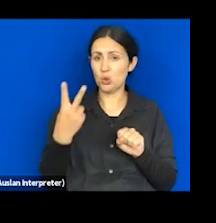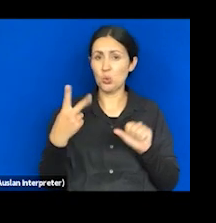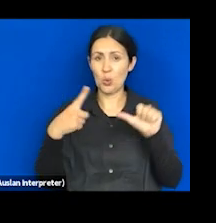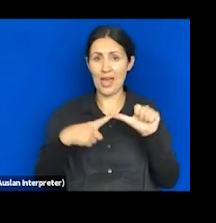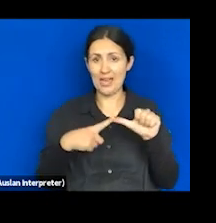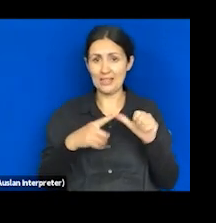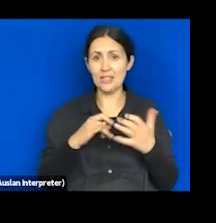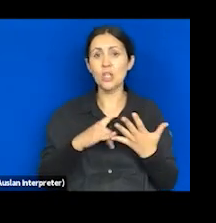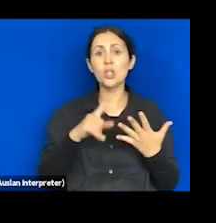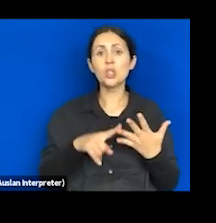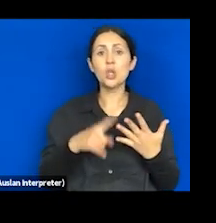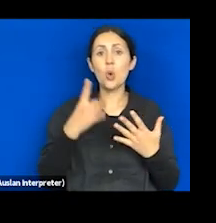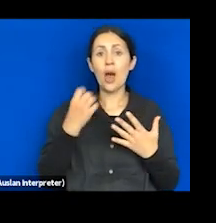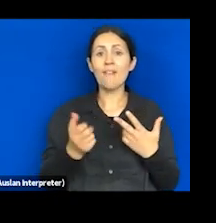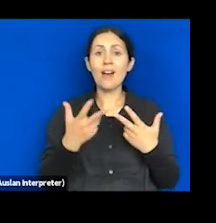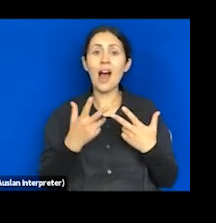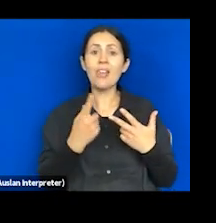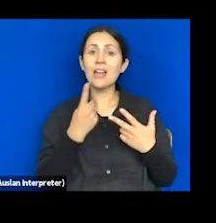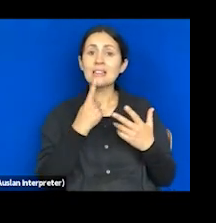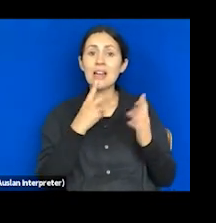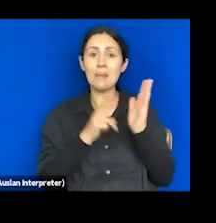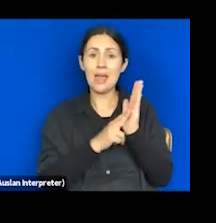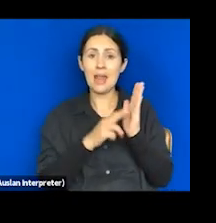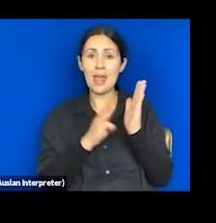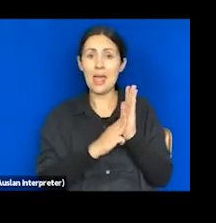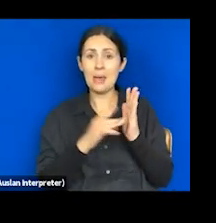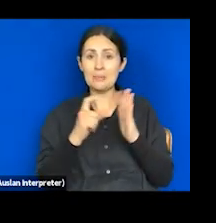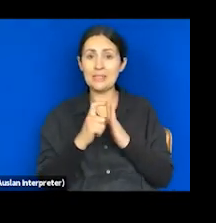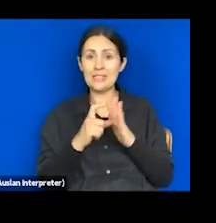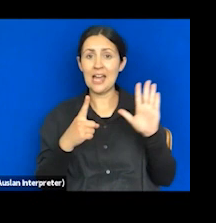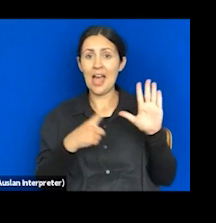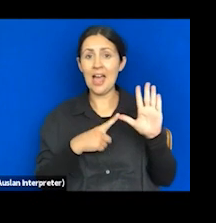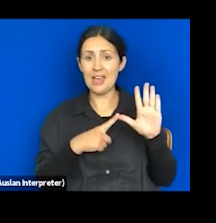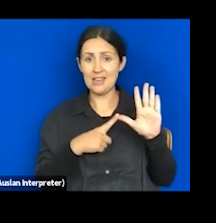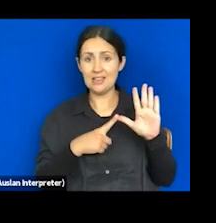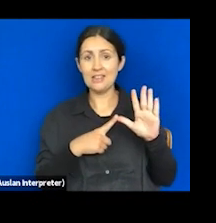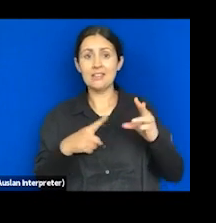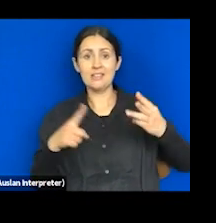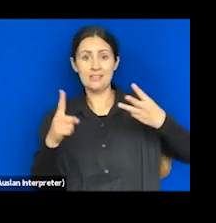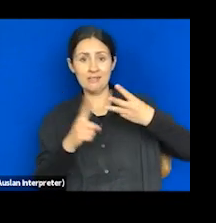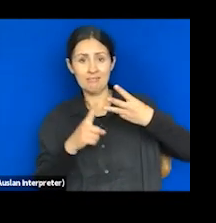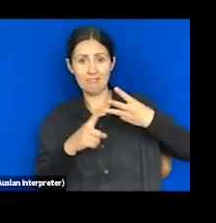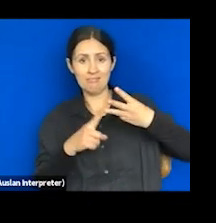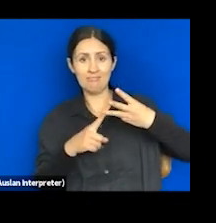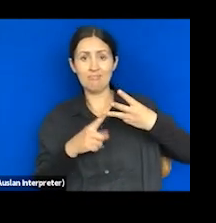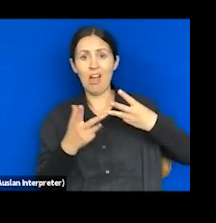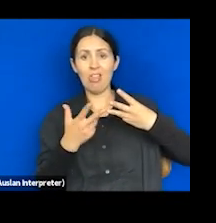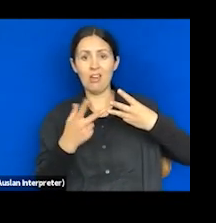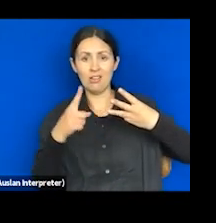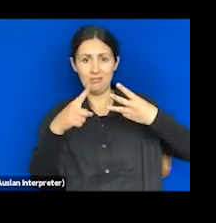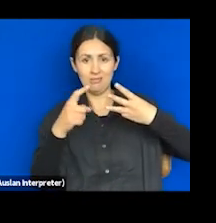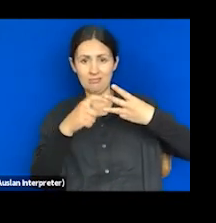got dissociatives there that predominantly act as an NMDA receptor antagonists, so ketamine and